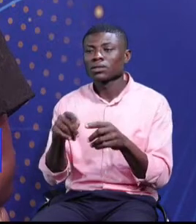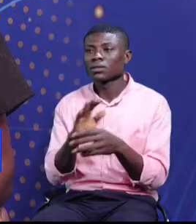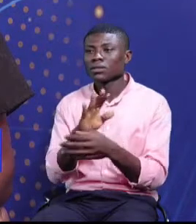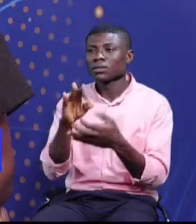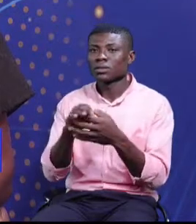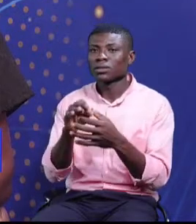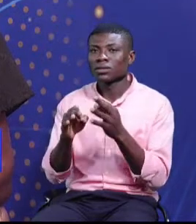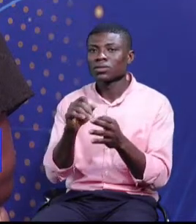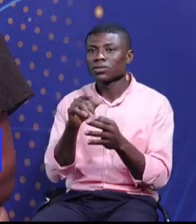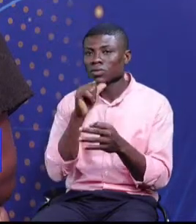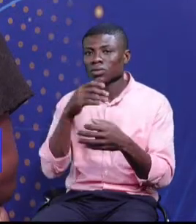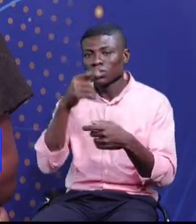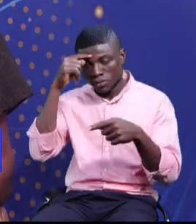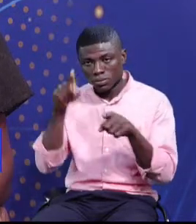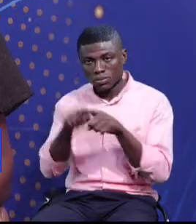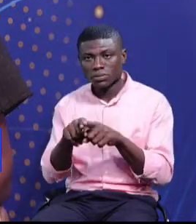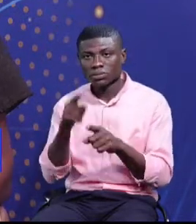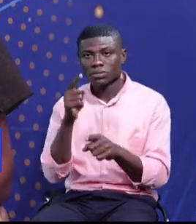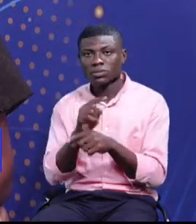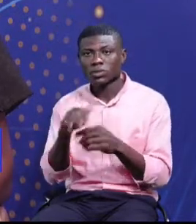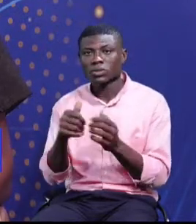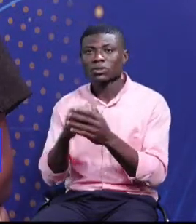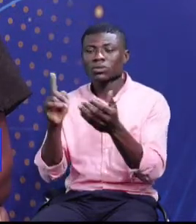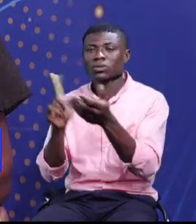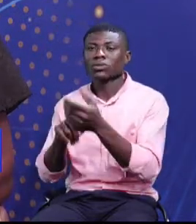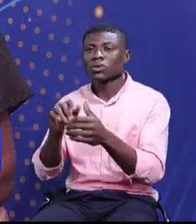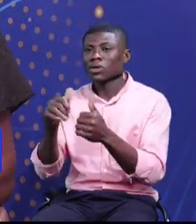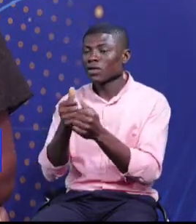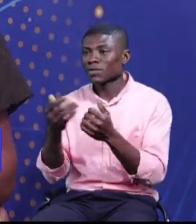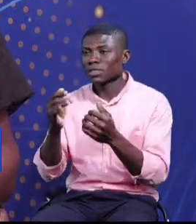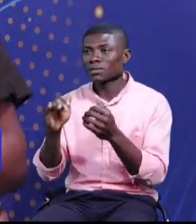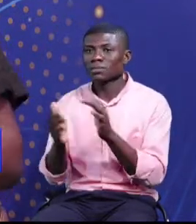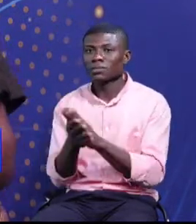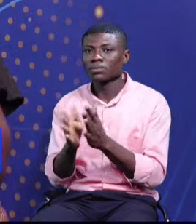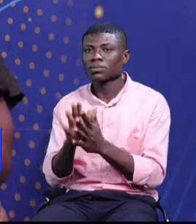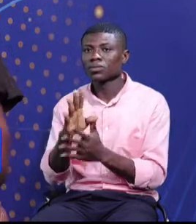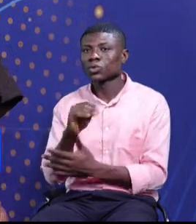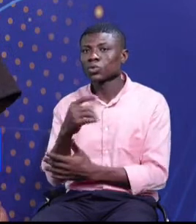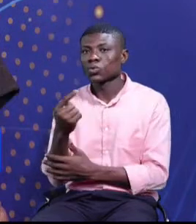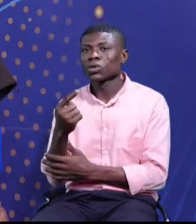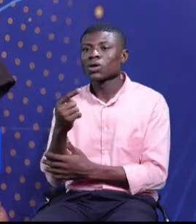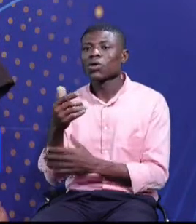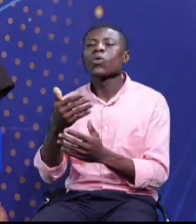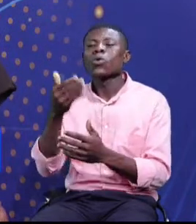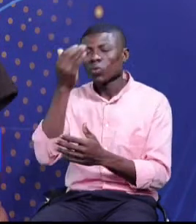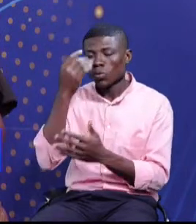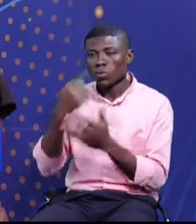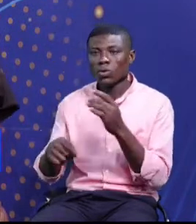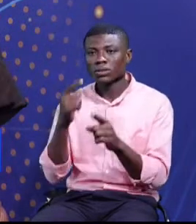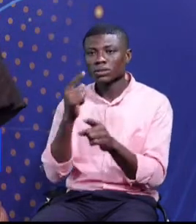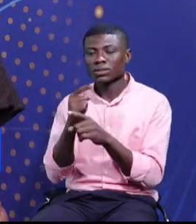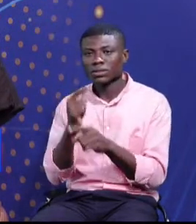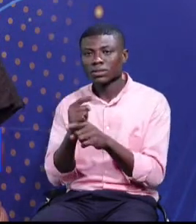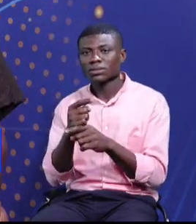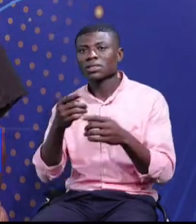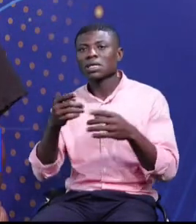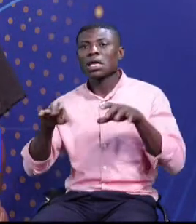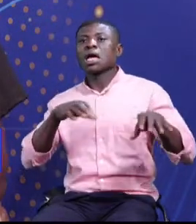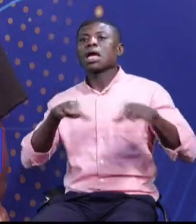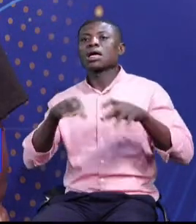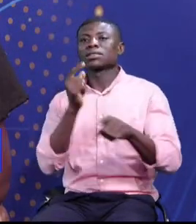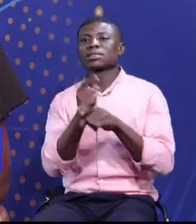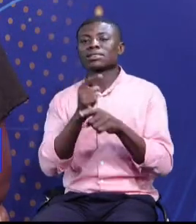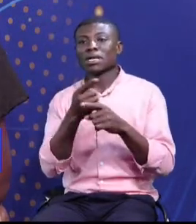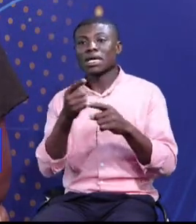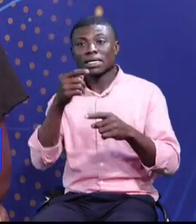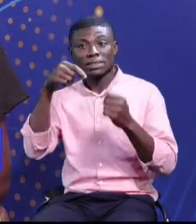and if you're not compliant, you're going to get caught eventually. And no one ever hears the backstory. You just hear the drama that